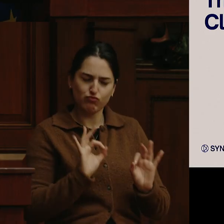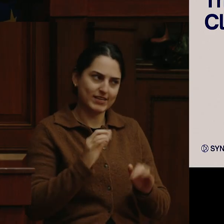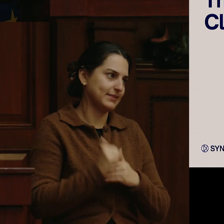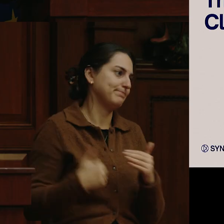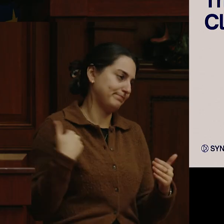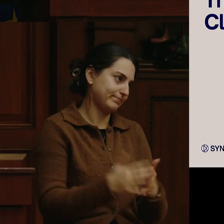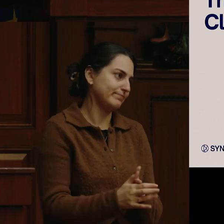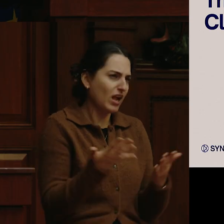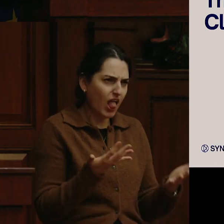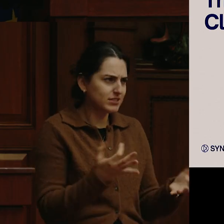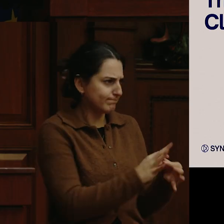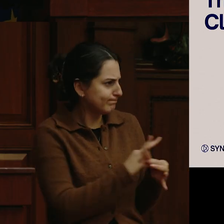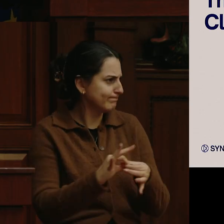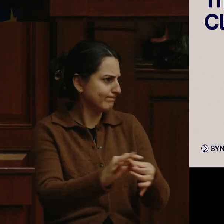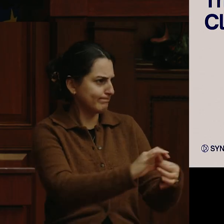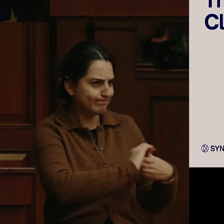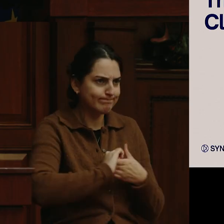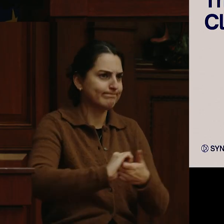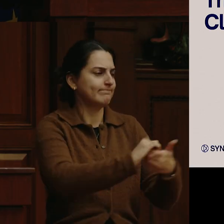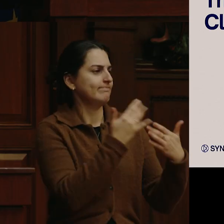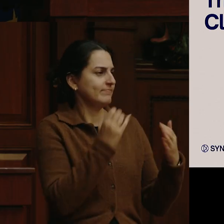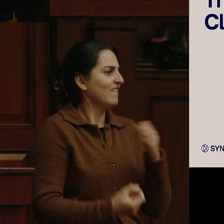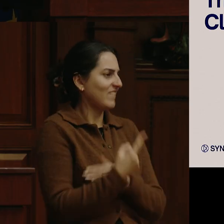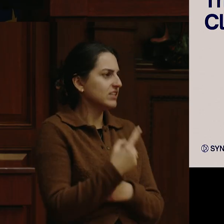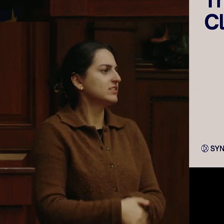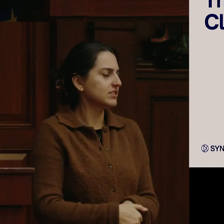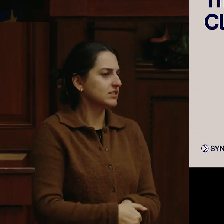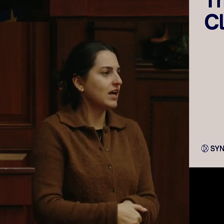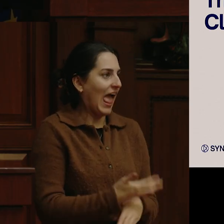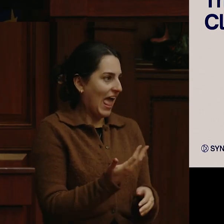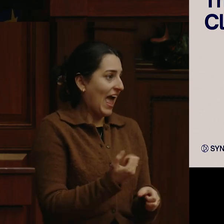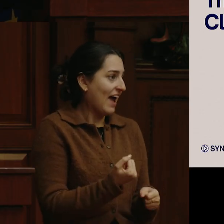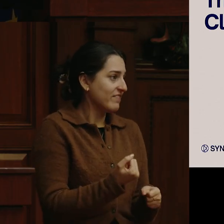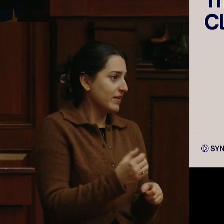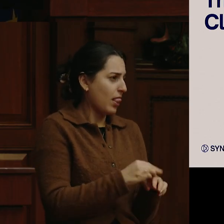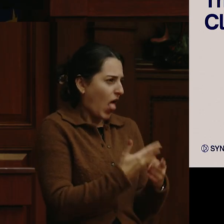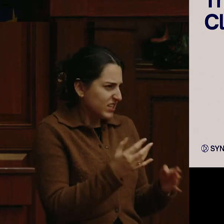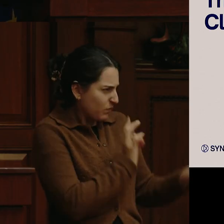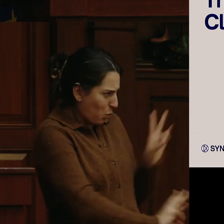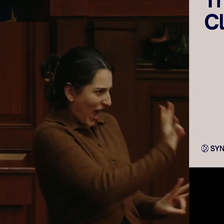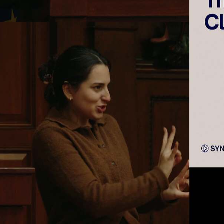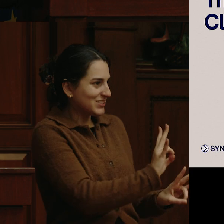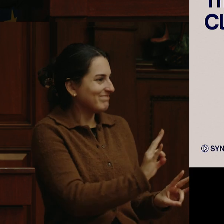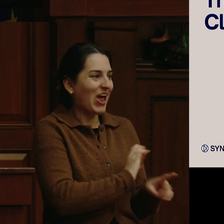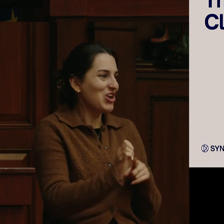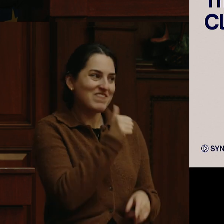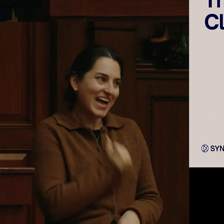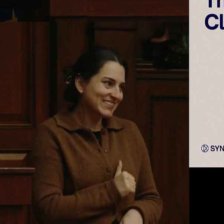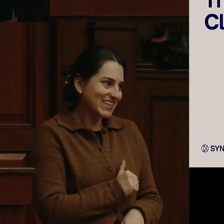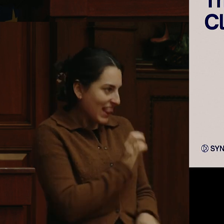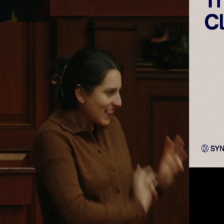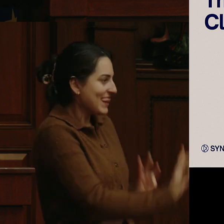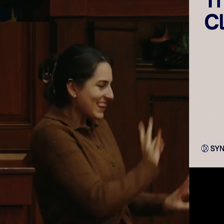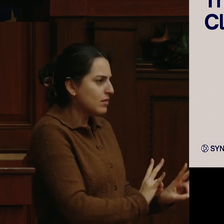superb, cooperative event. There are more questions than answers, as you can see, but it is lovely to be asked